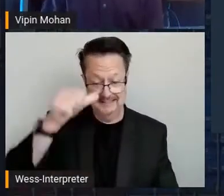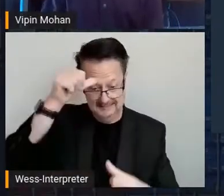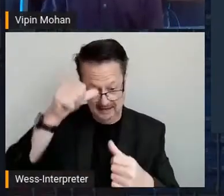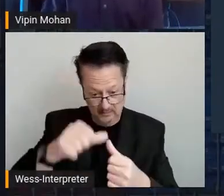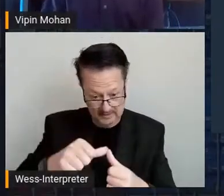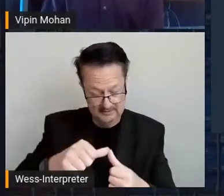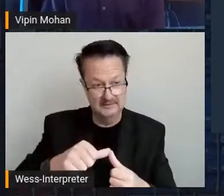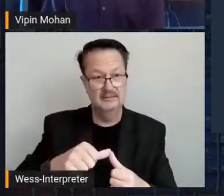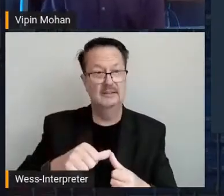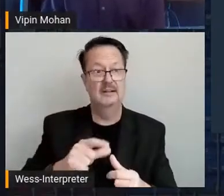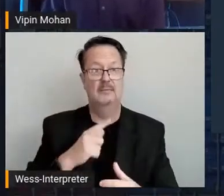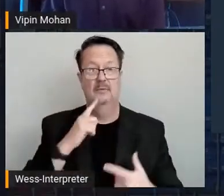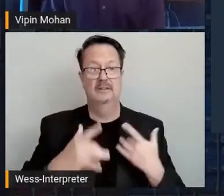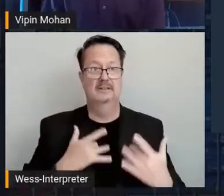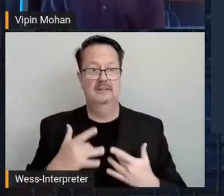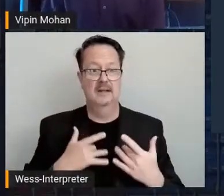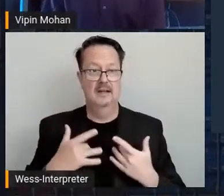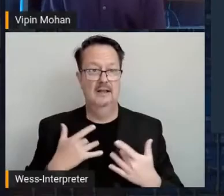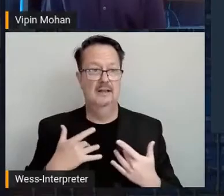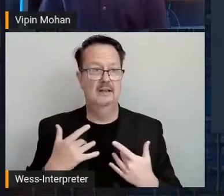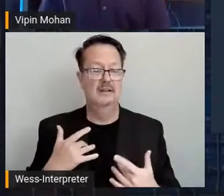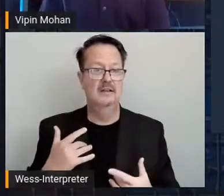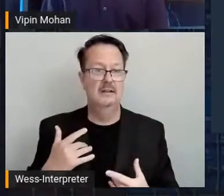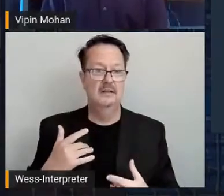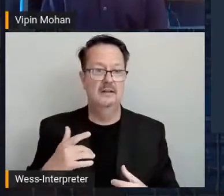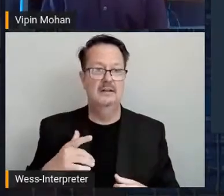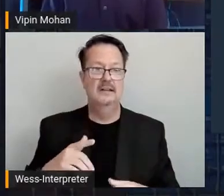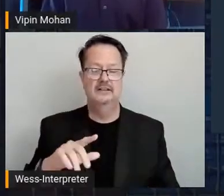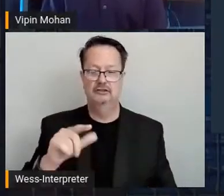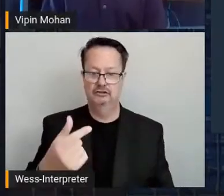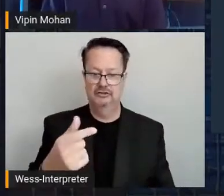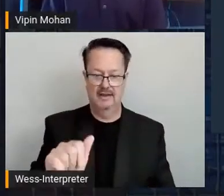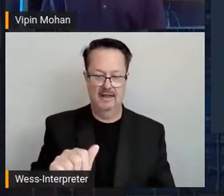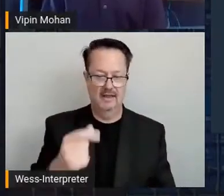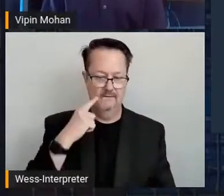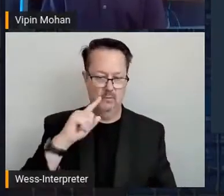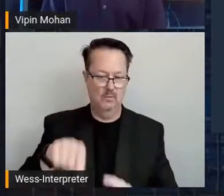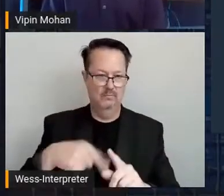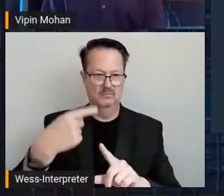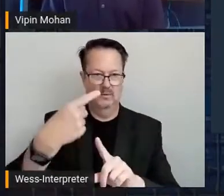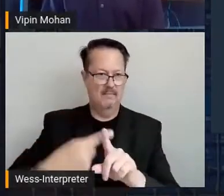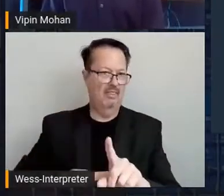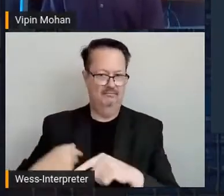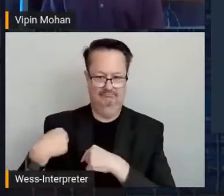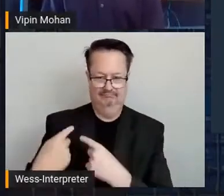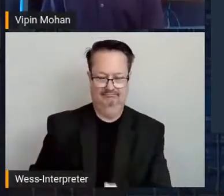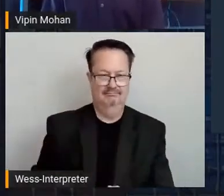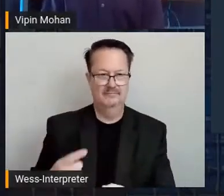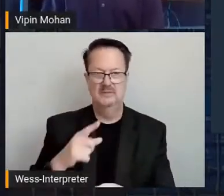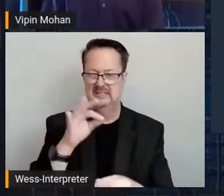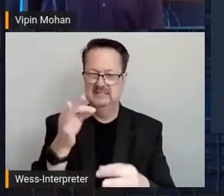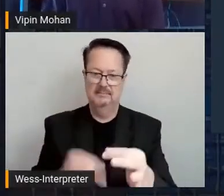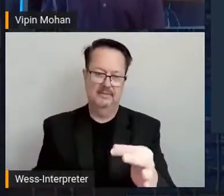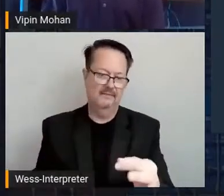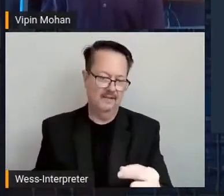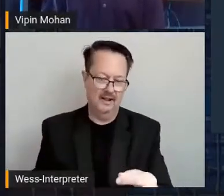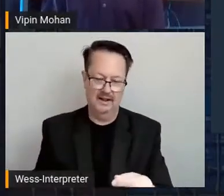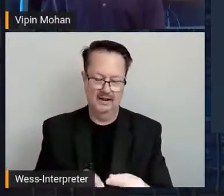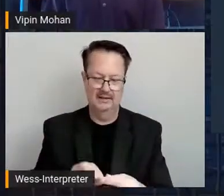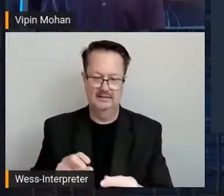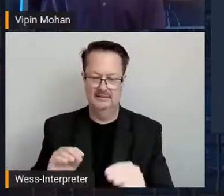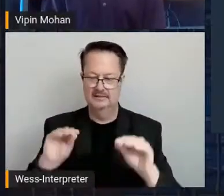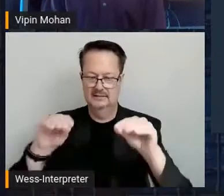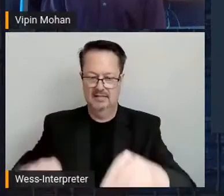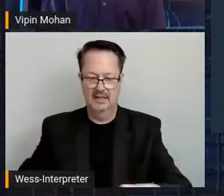that EKS Anywhere is now GA. It's been GA for about a month now, and you get simplified installation and on-prem Kubernetes cluster